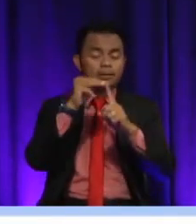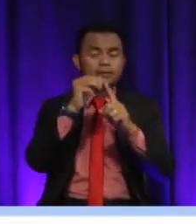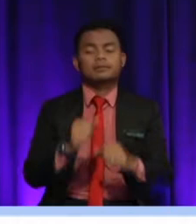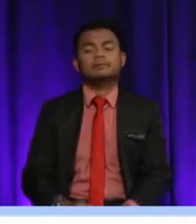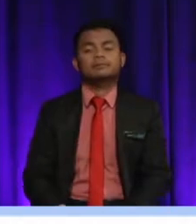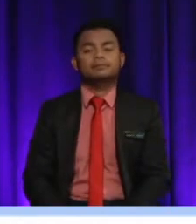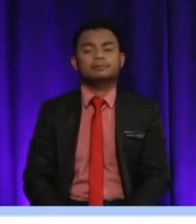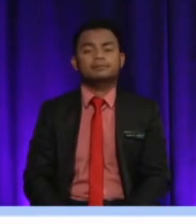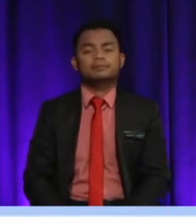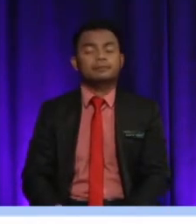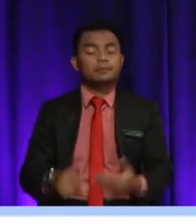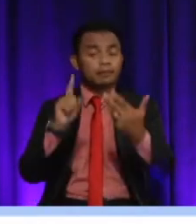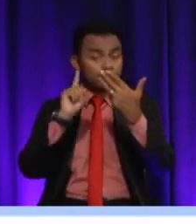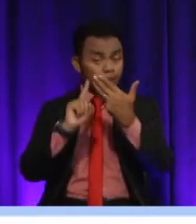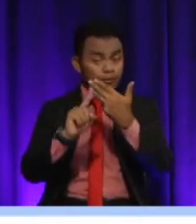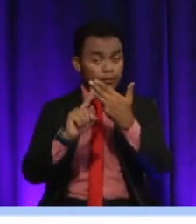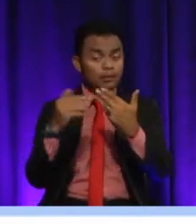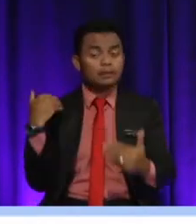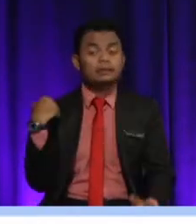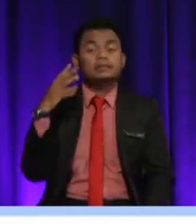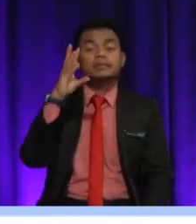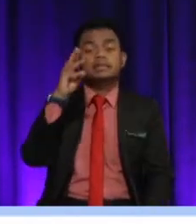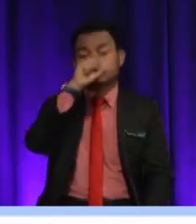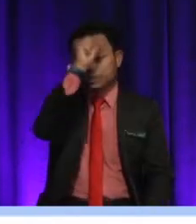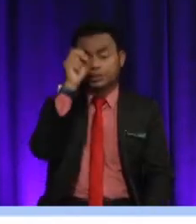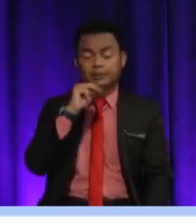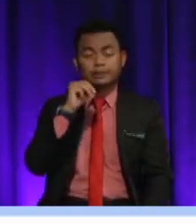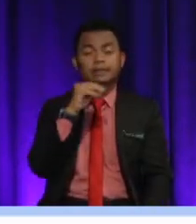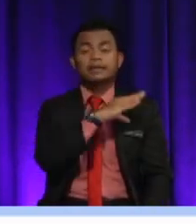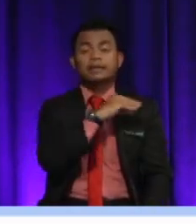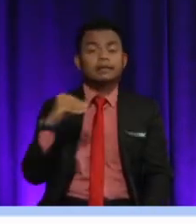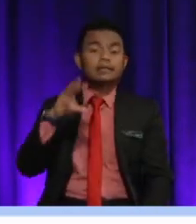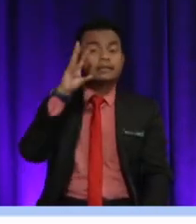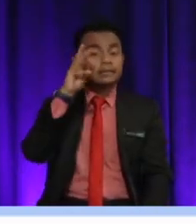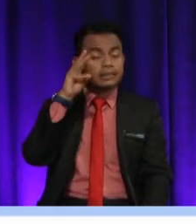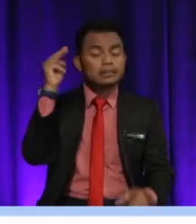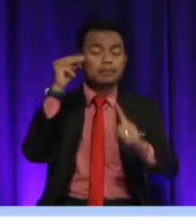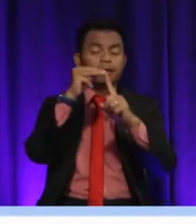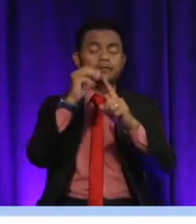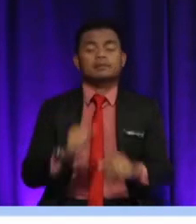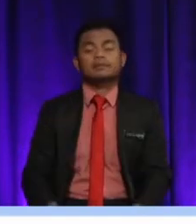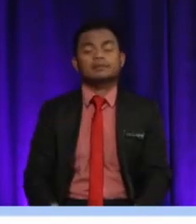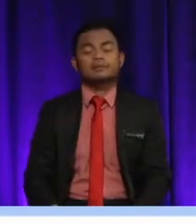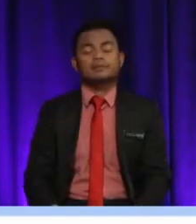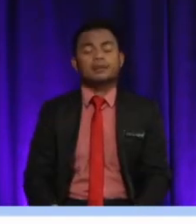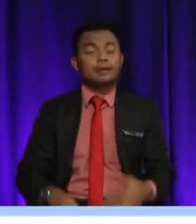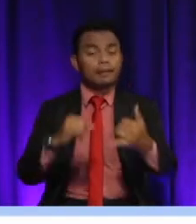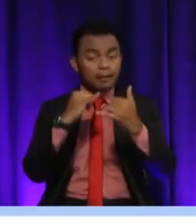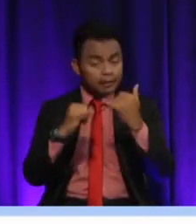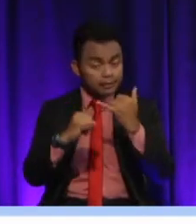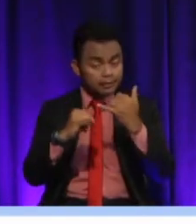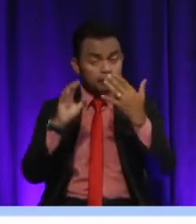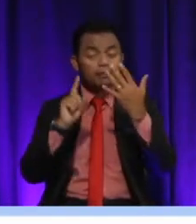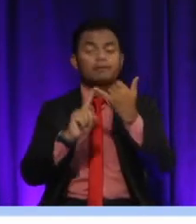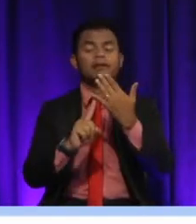6 questions and 6 marks. And then finally, we have part 5, 8 questions, 8 marks.